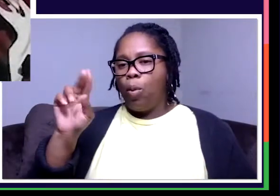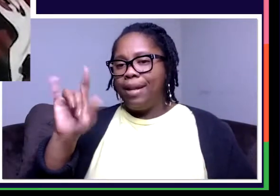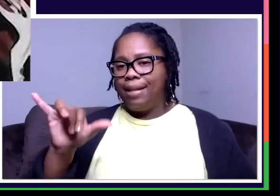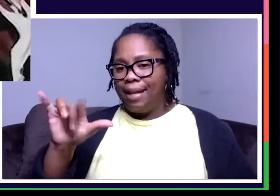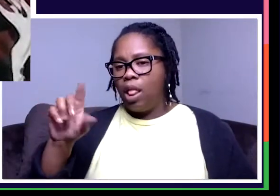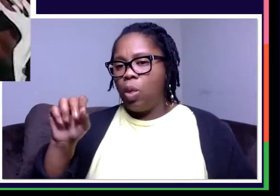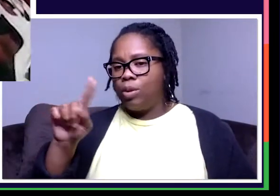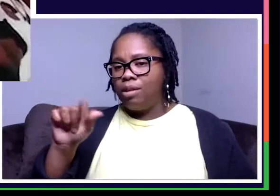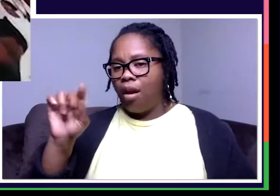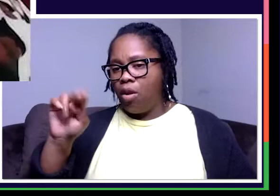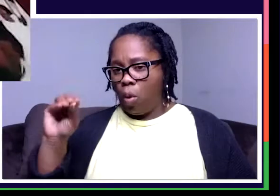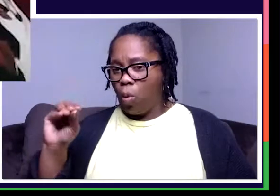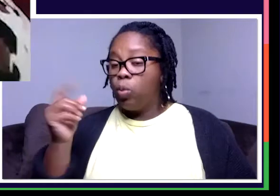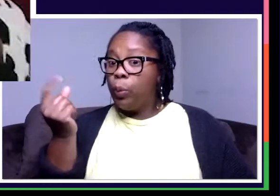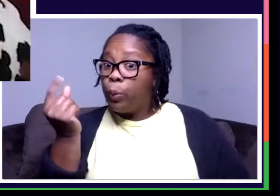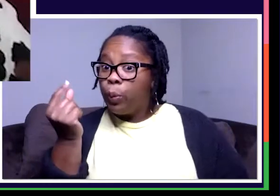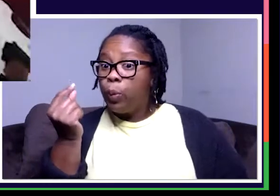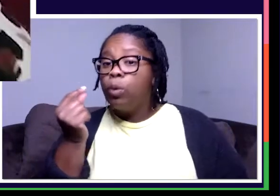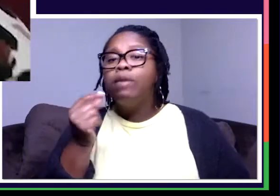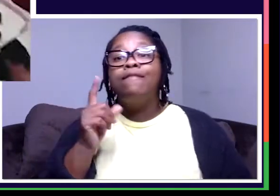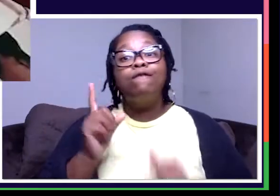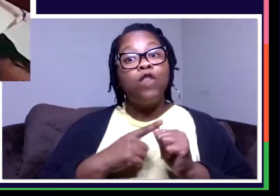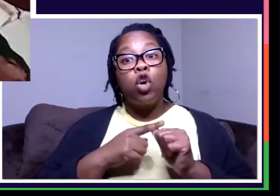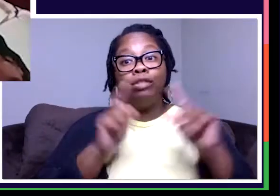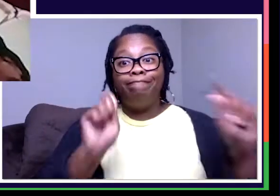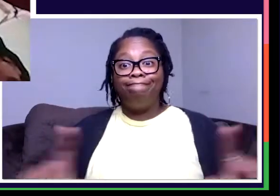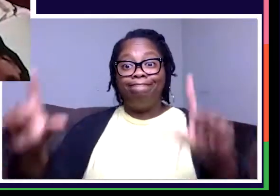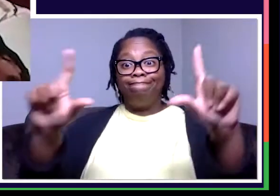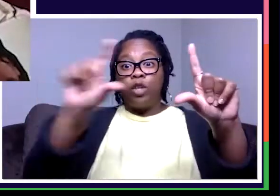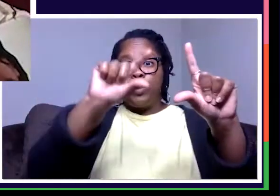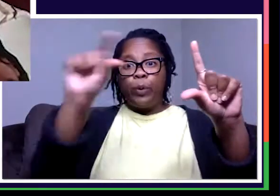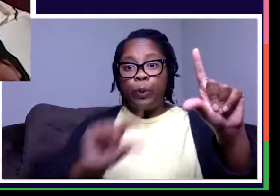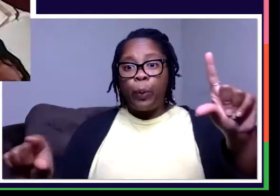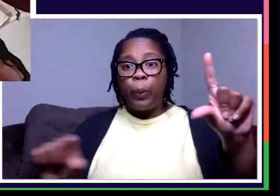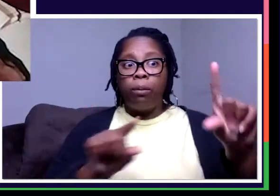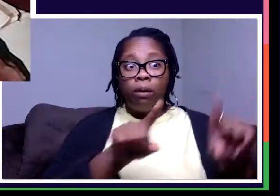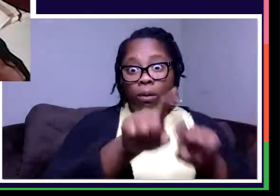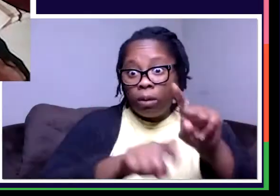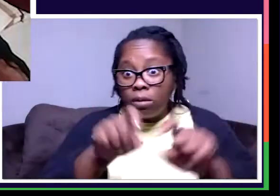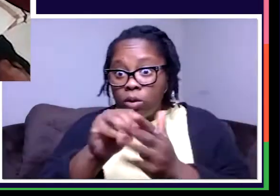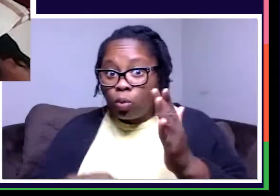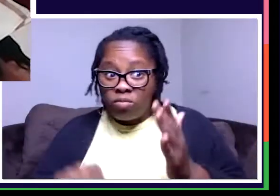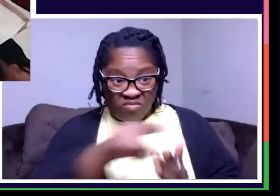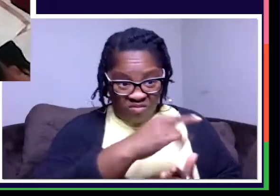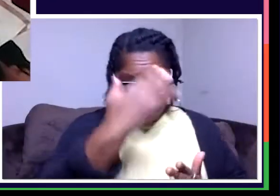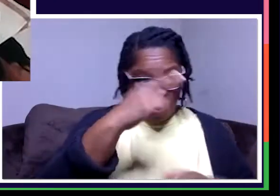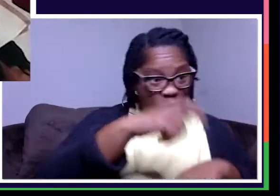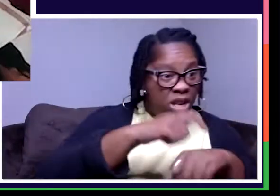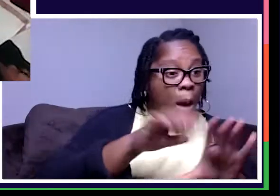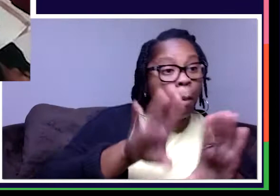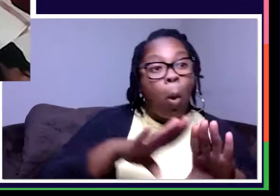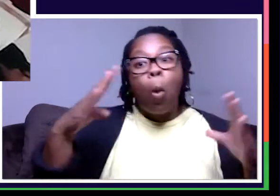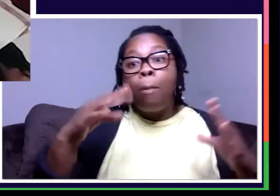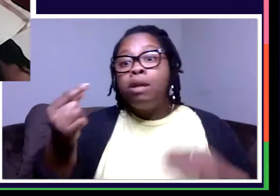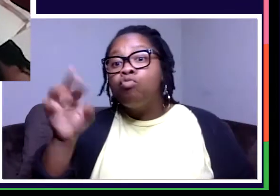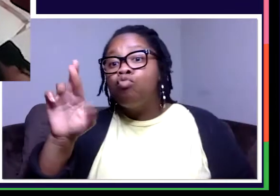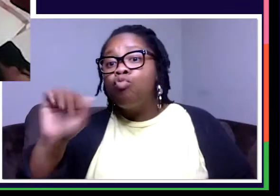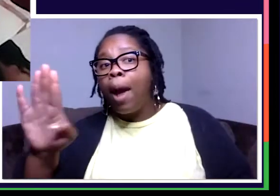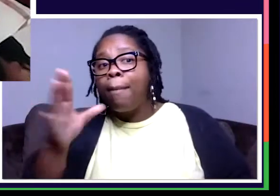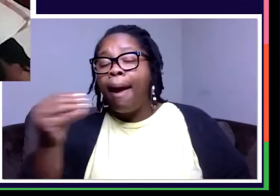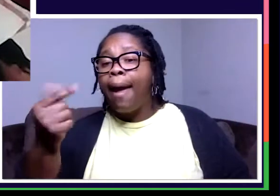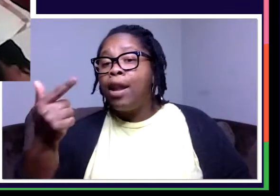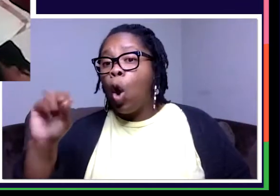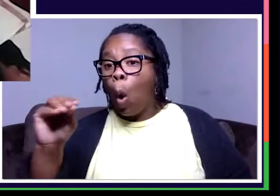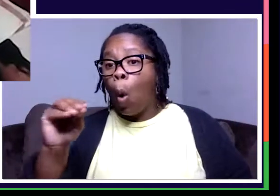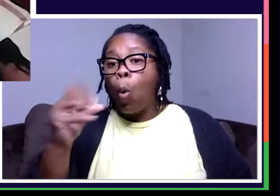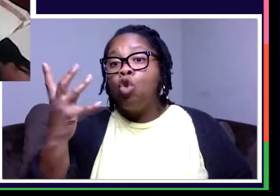first reviewed with her students the hours of our grab-and-go food centers, since many depend on this program